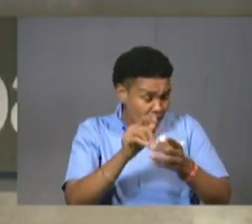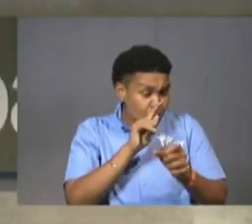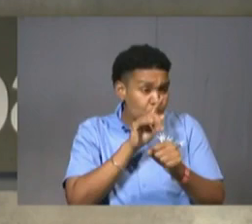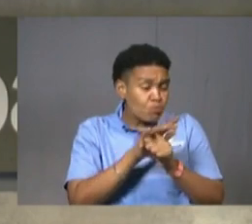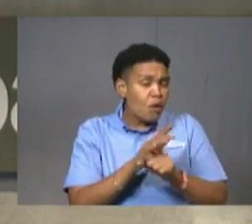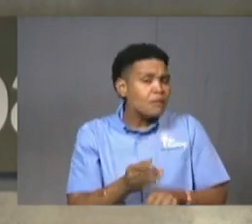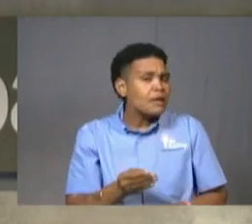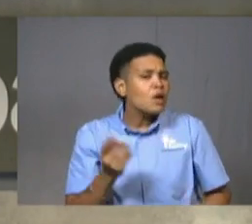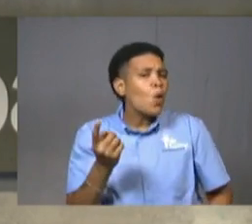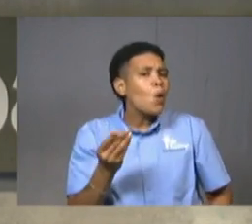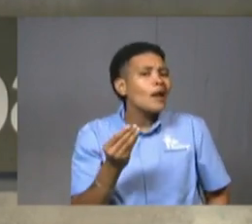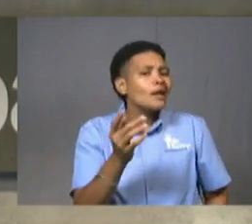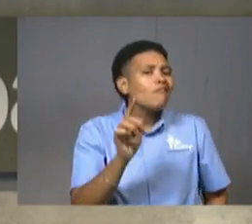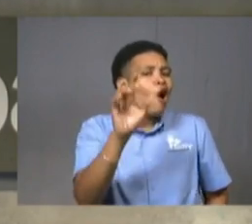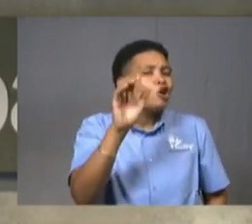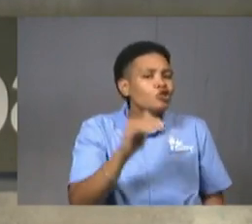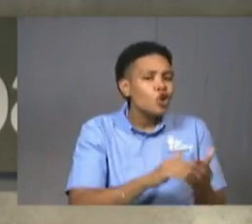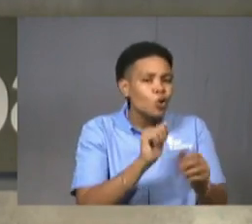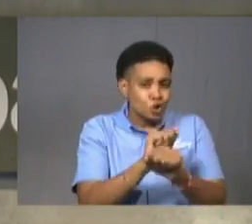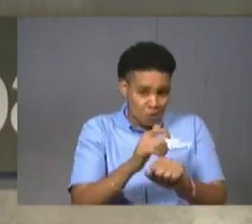only delivered half the amount?